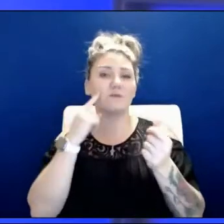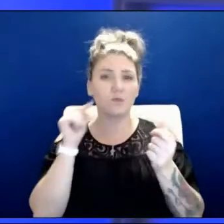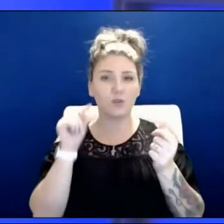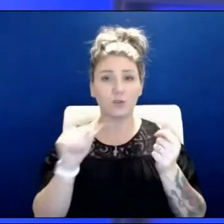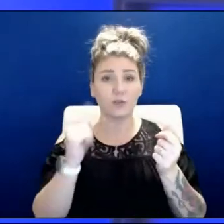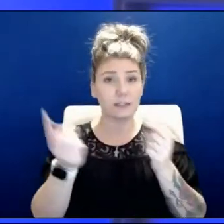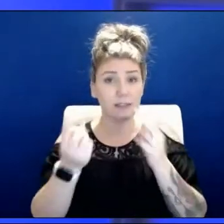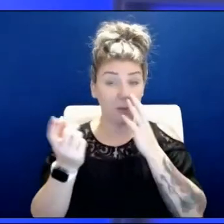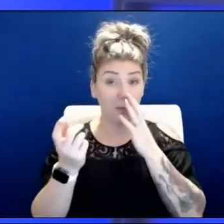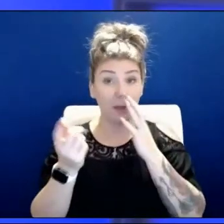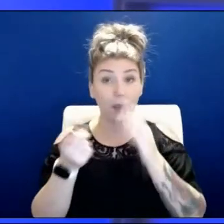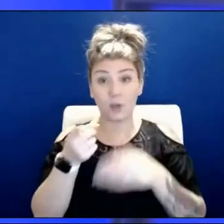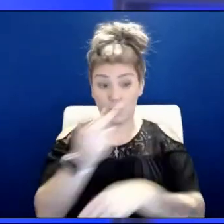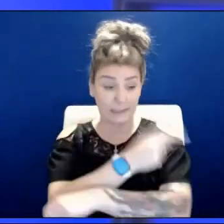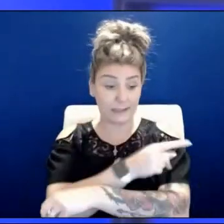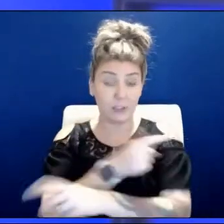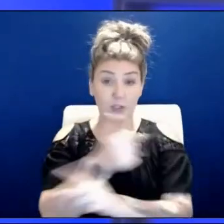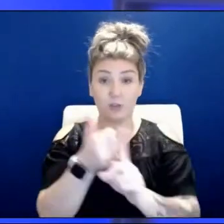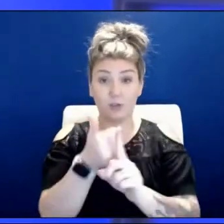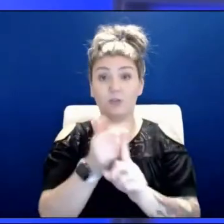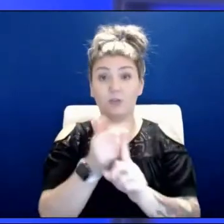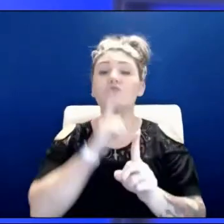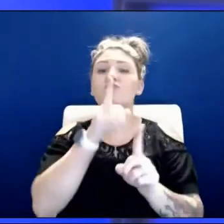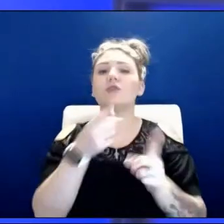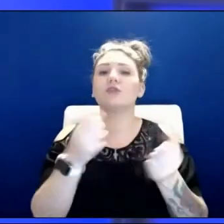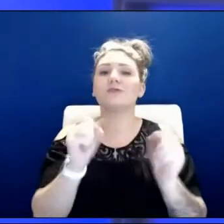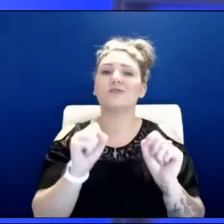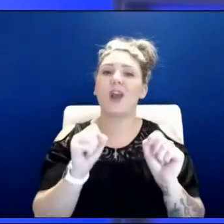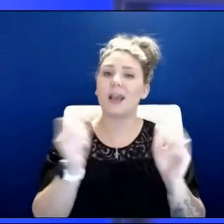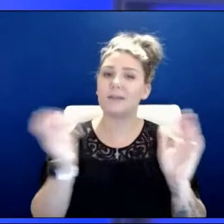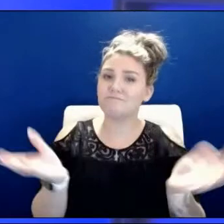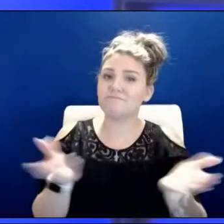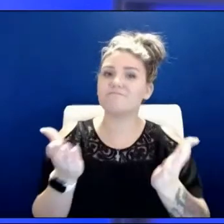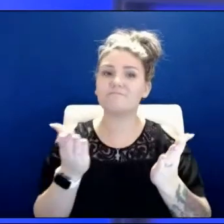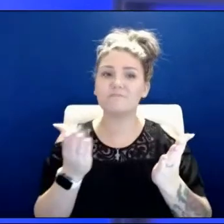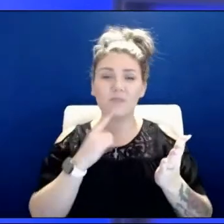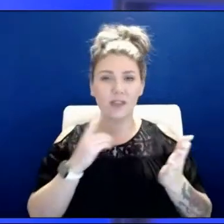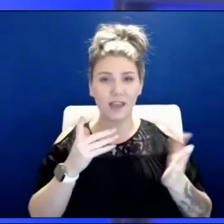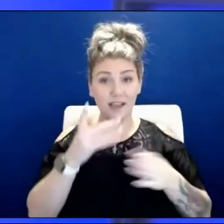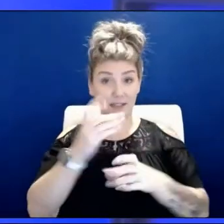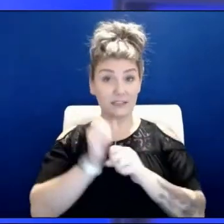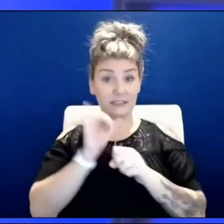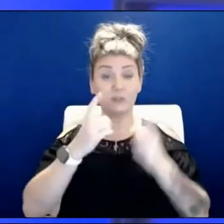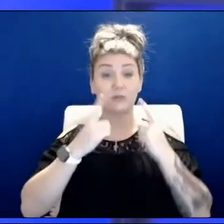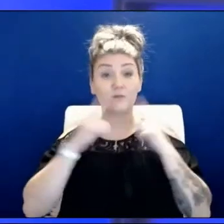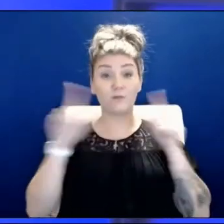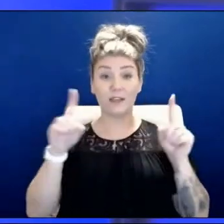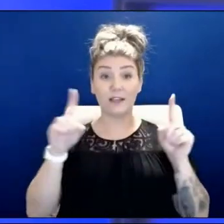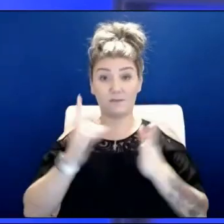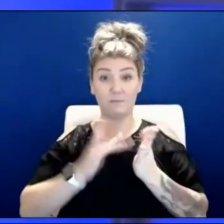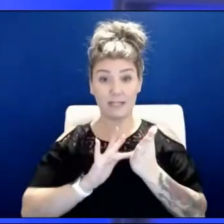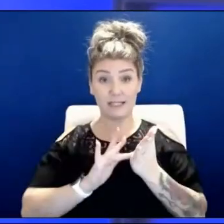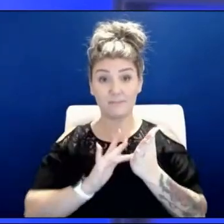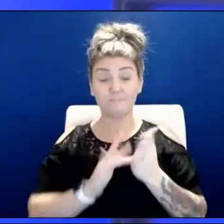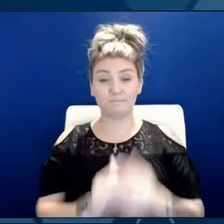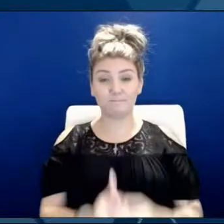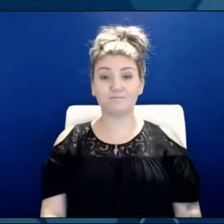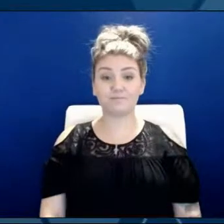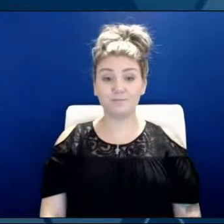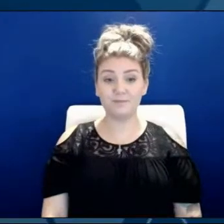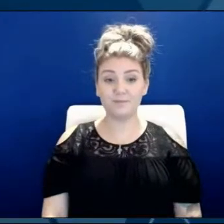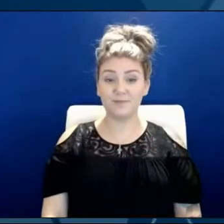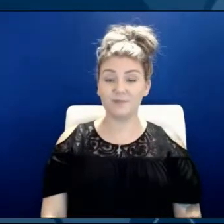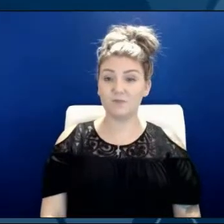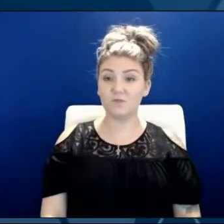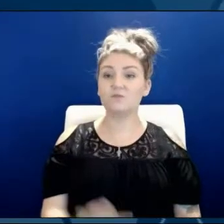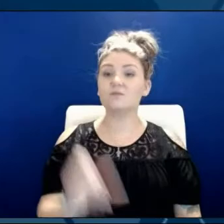as the patient can do to really try to move it along and make sure you're getting that really effective med quick as you can. Huck? Yeah, I'd like to